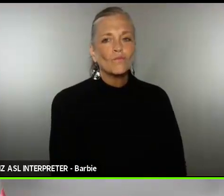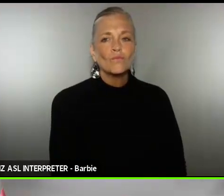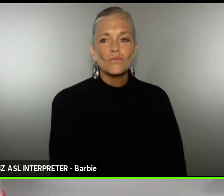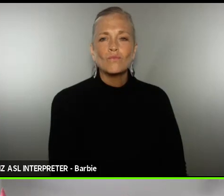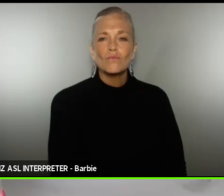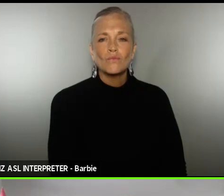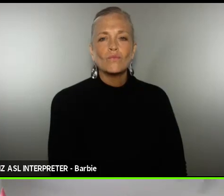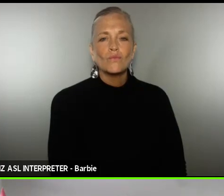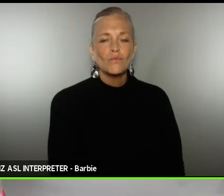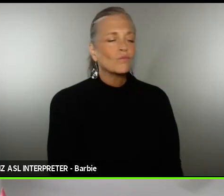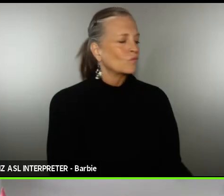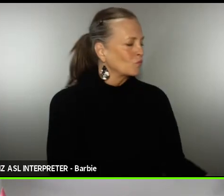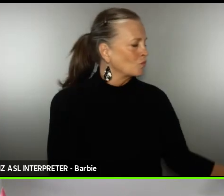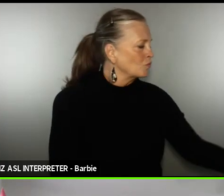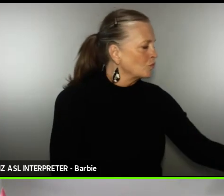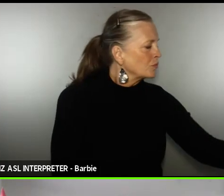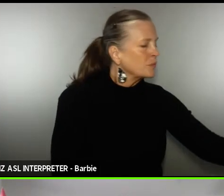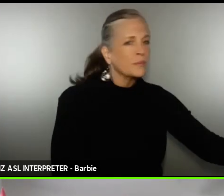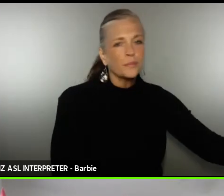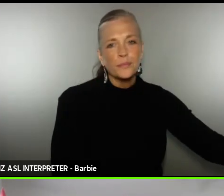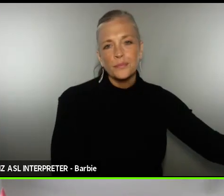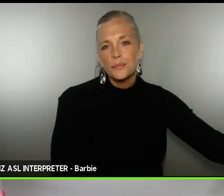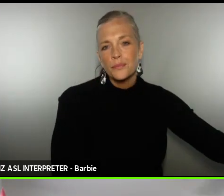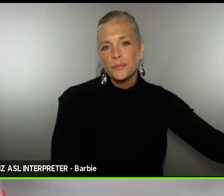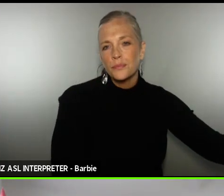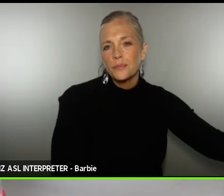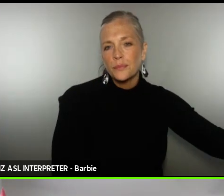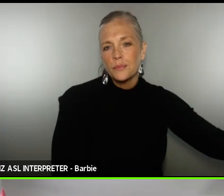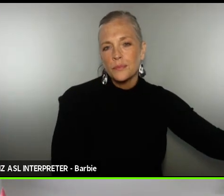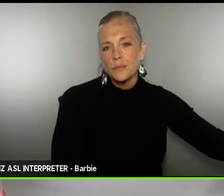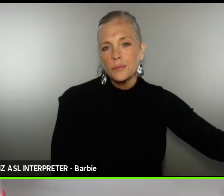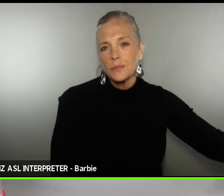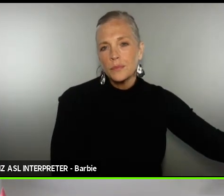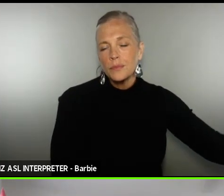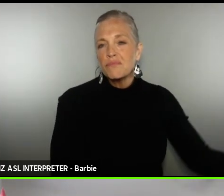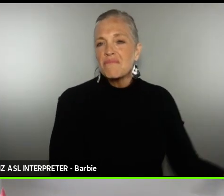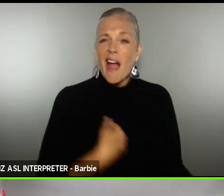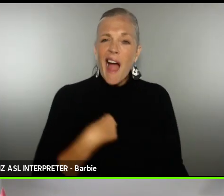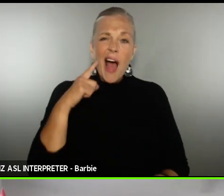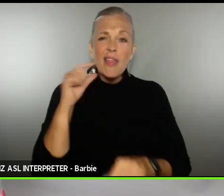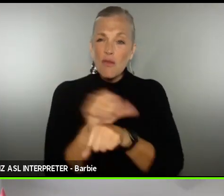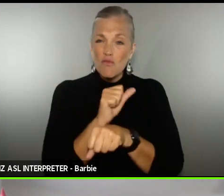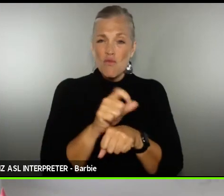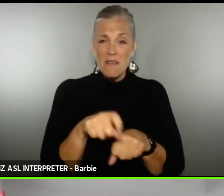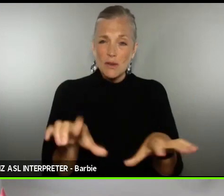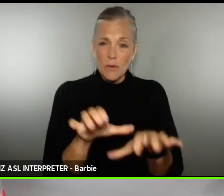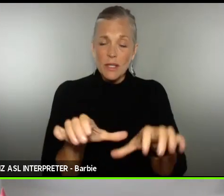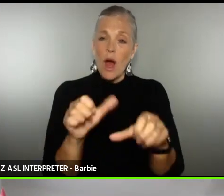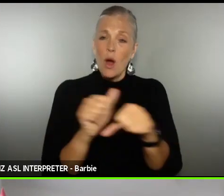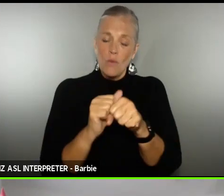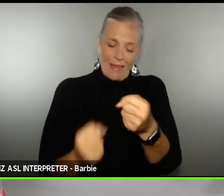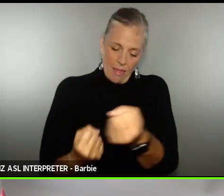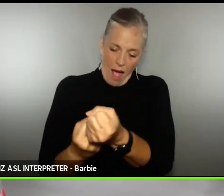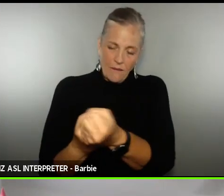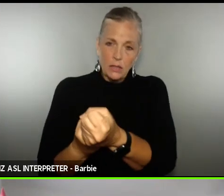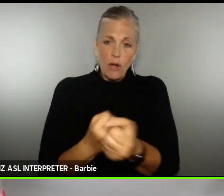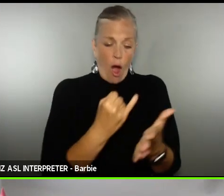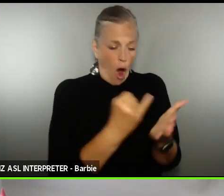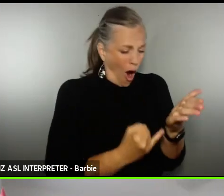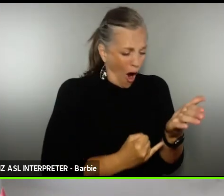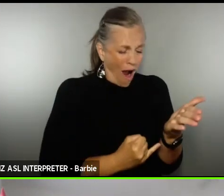I think it's also work to be done with advocacy. It's not just making art, but advocacy with other institutions that already